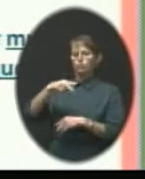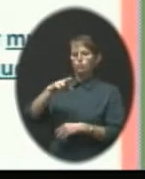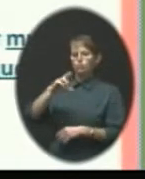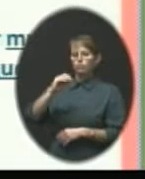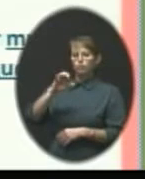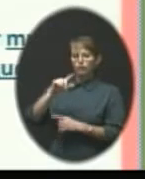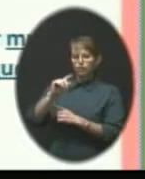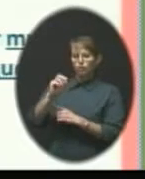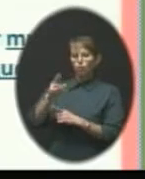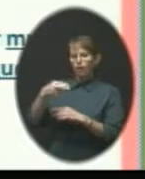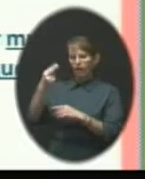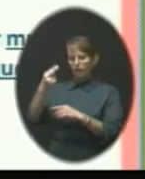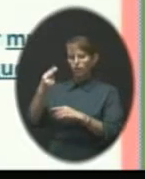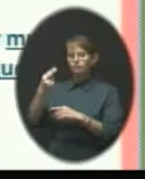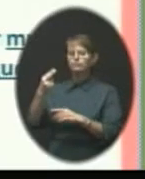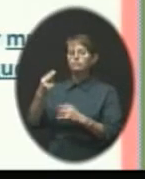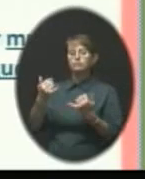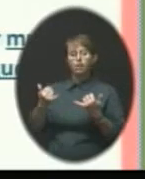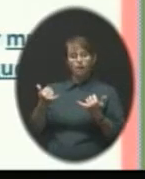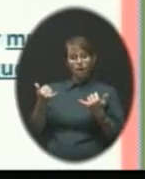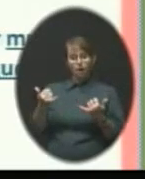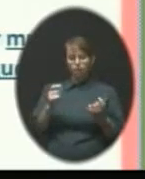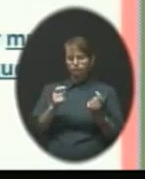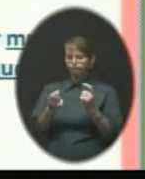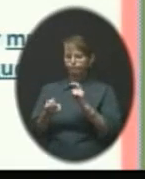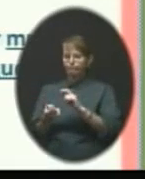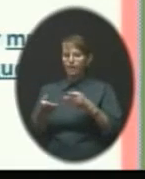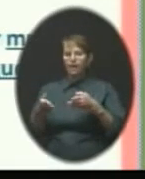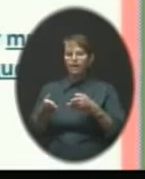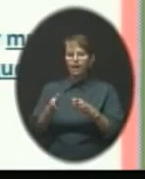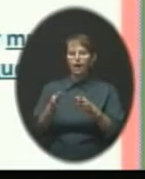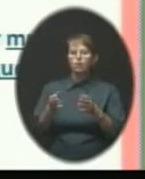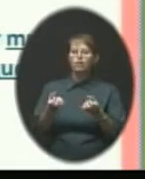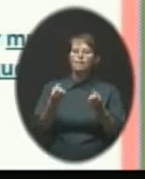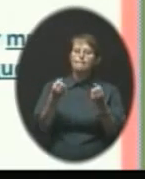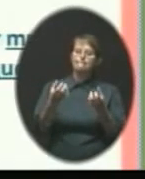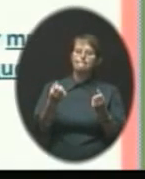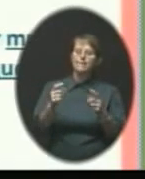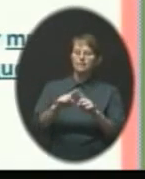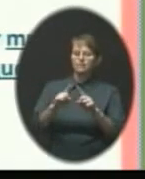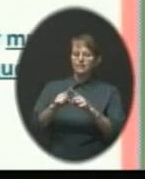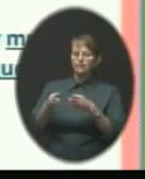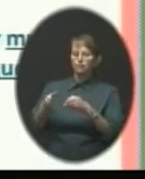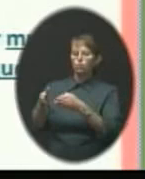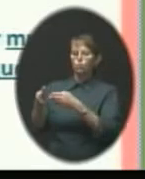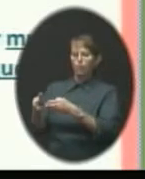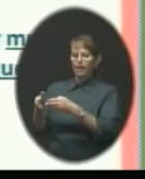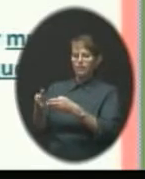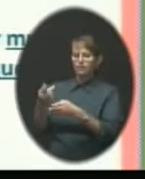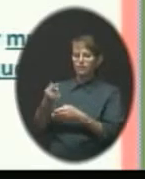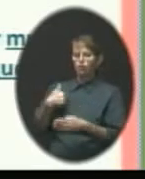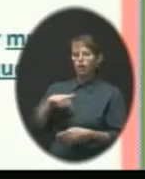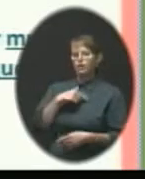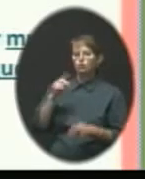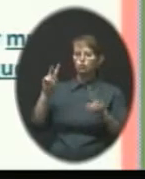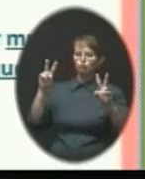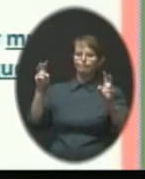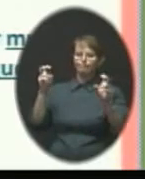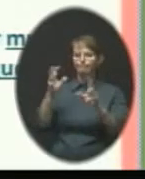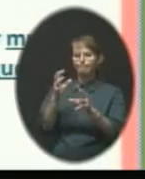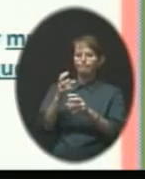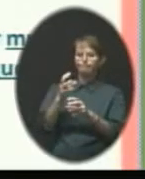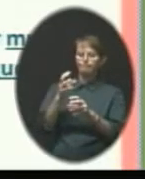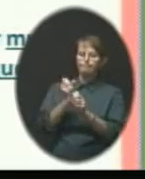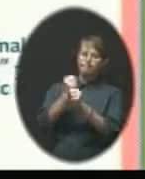same target. What they've done now is they've allowed for multiple ways for us to make, so to speak, in our old language of